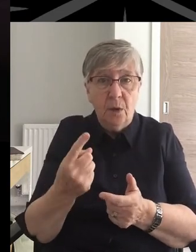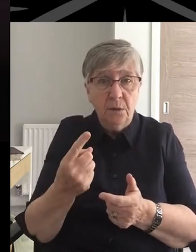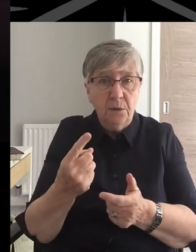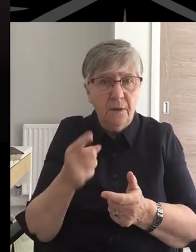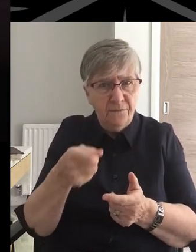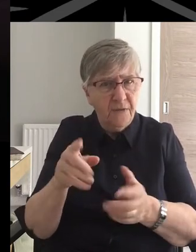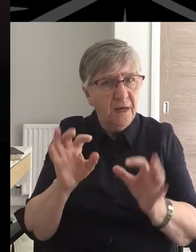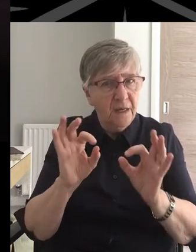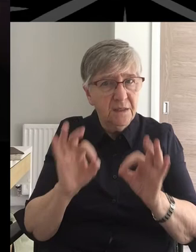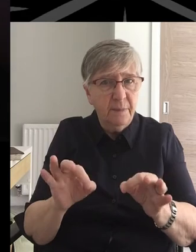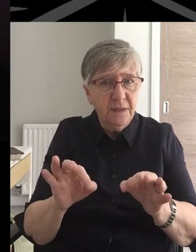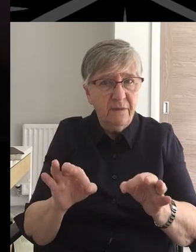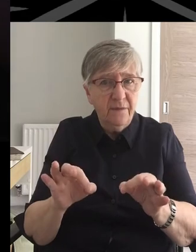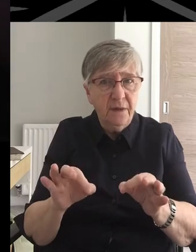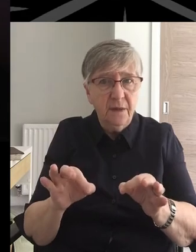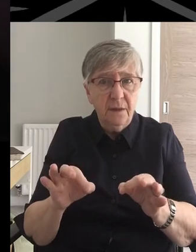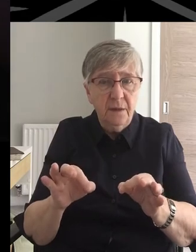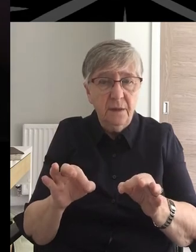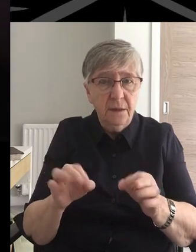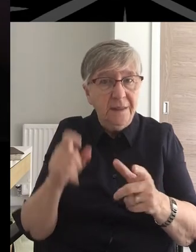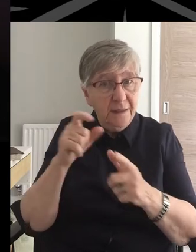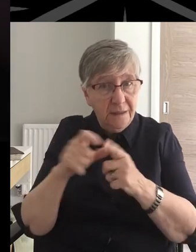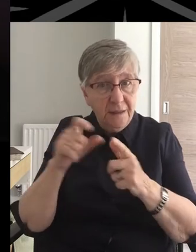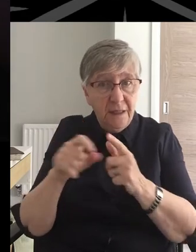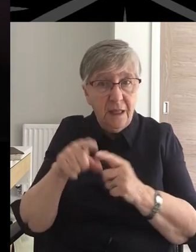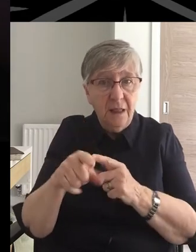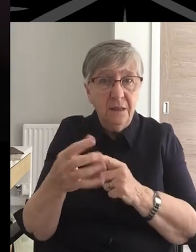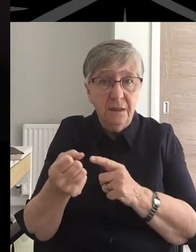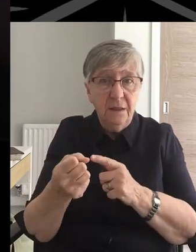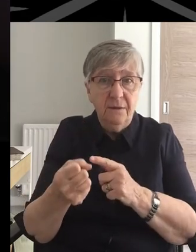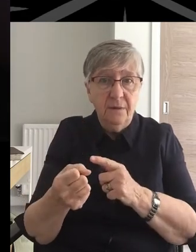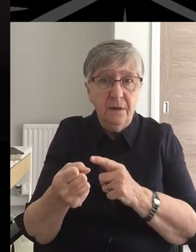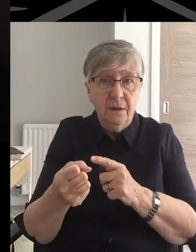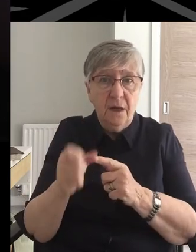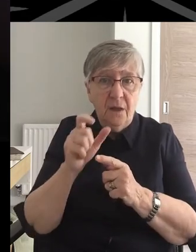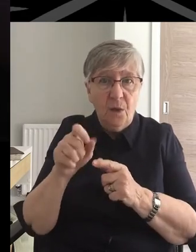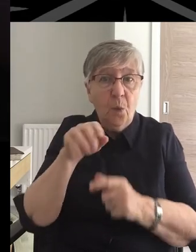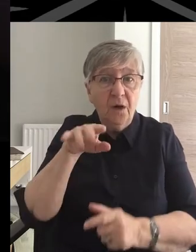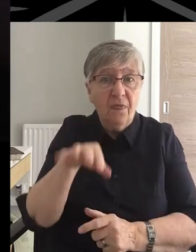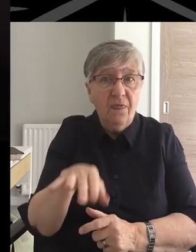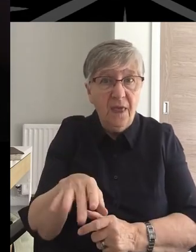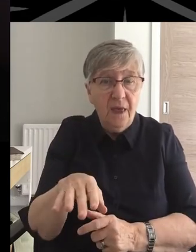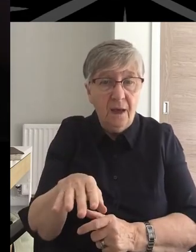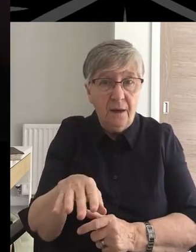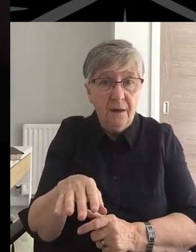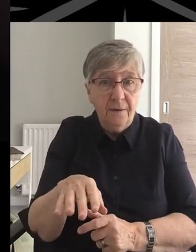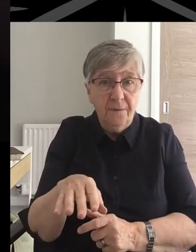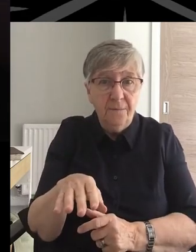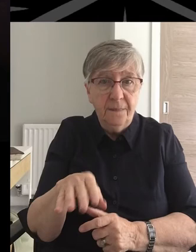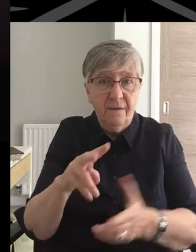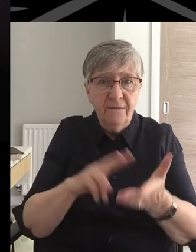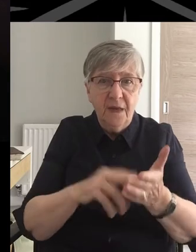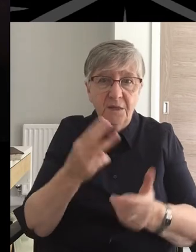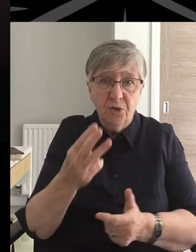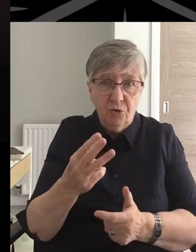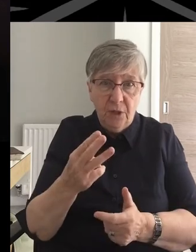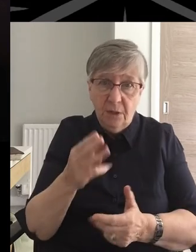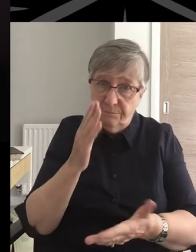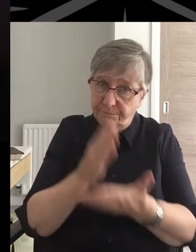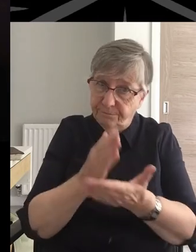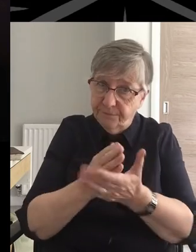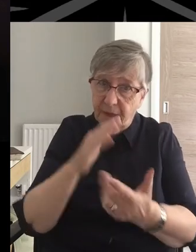very specific, very detailed. And the word there in verse 3 is very